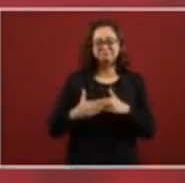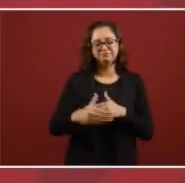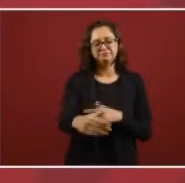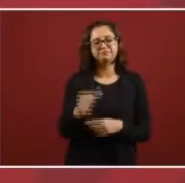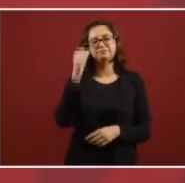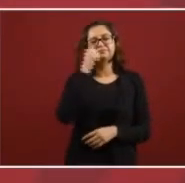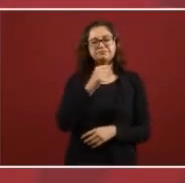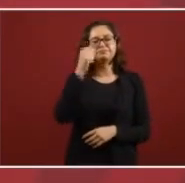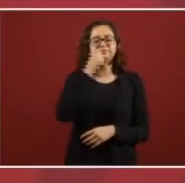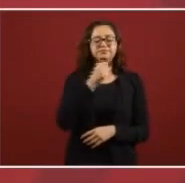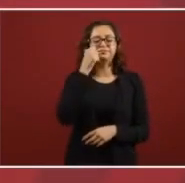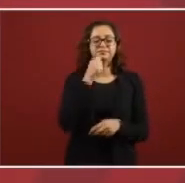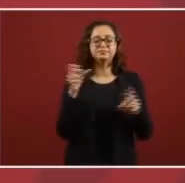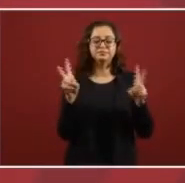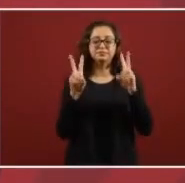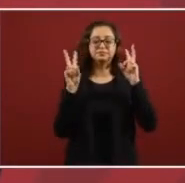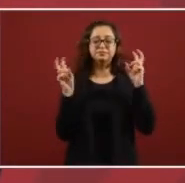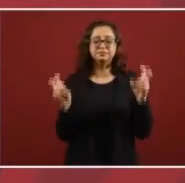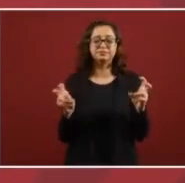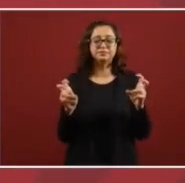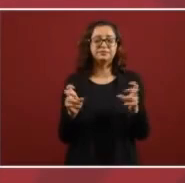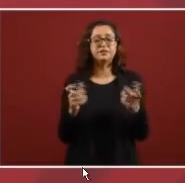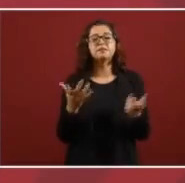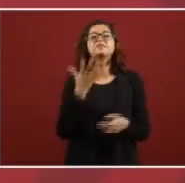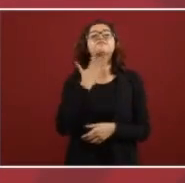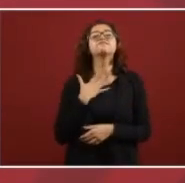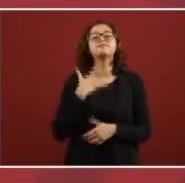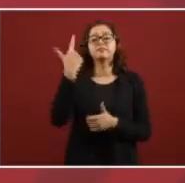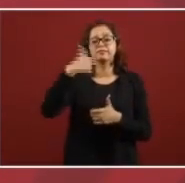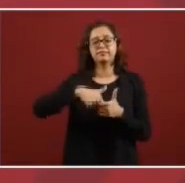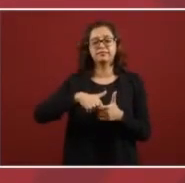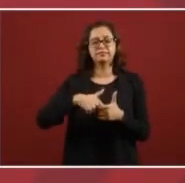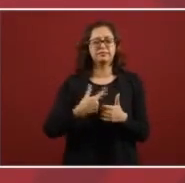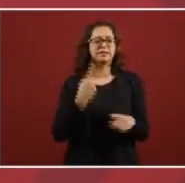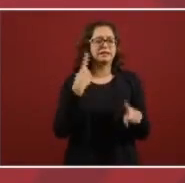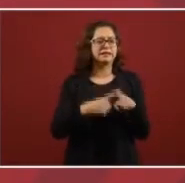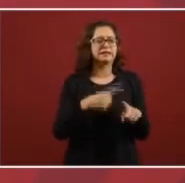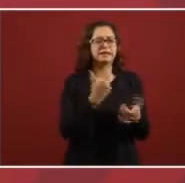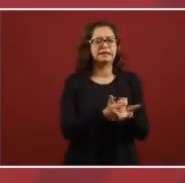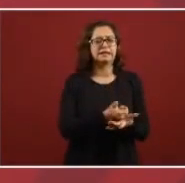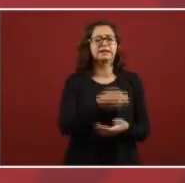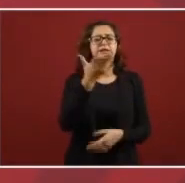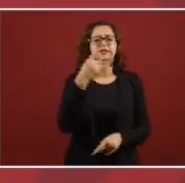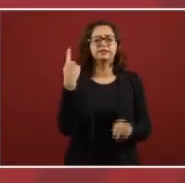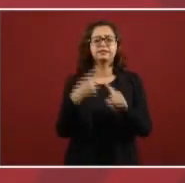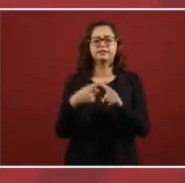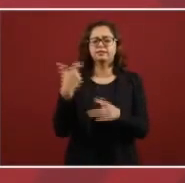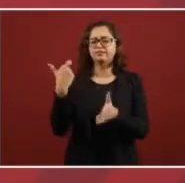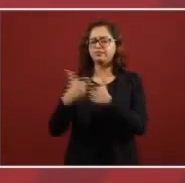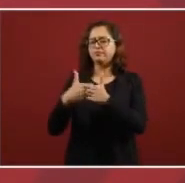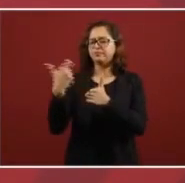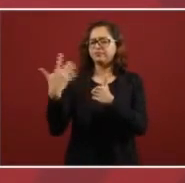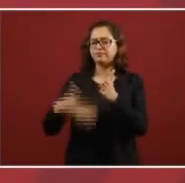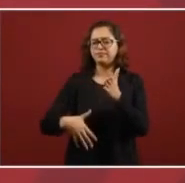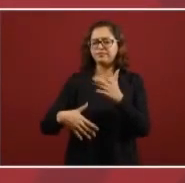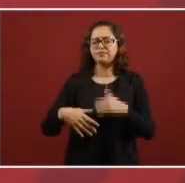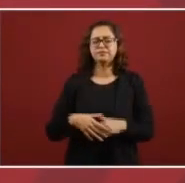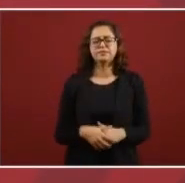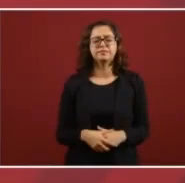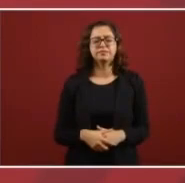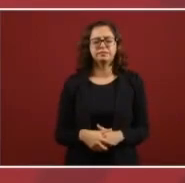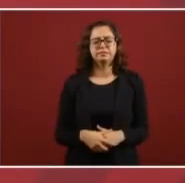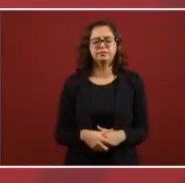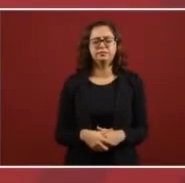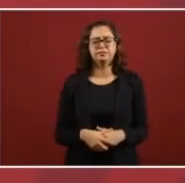week begins like always. ¿Quién es quién? It's over who's who. En los precios de los combustibles. In